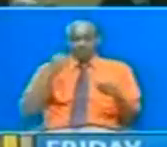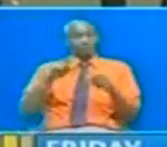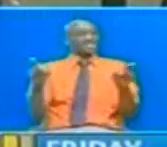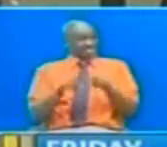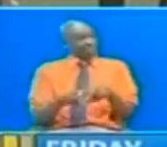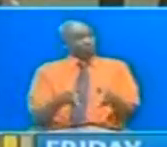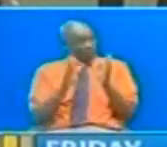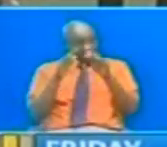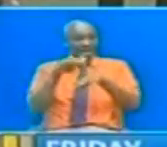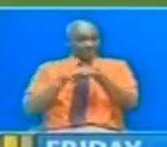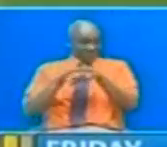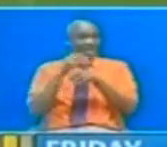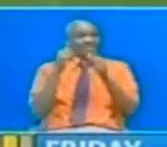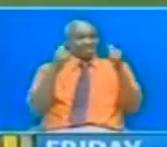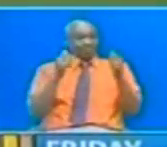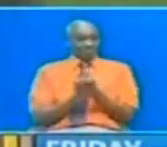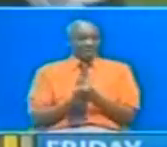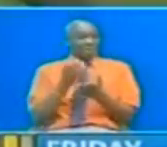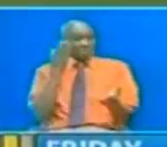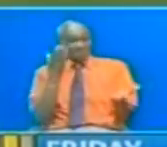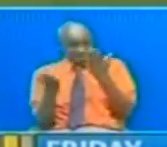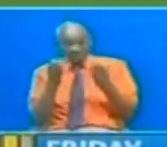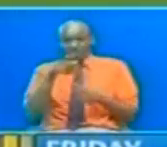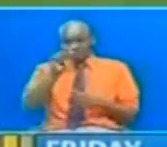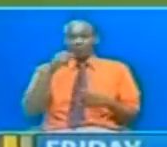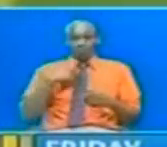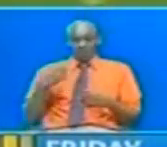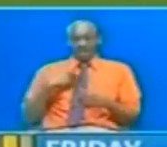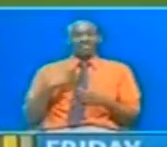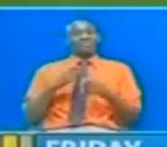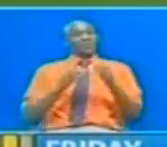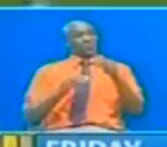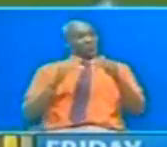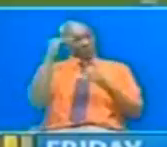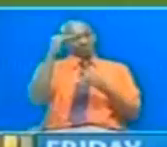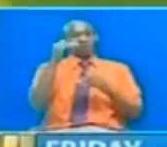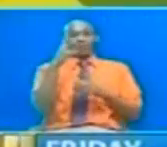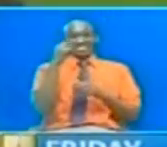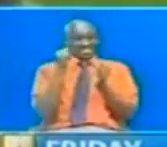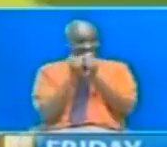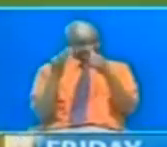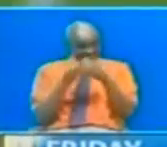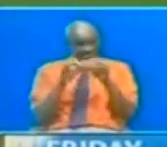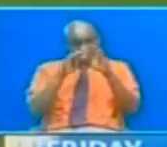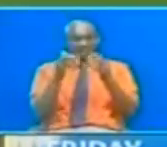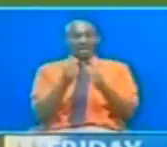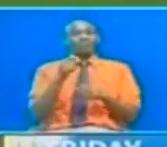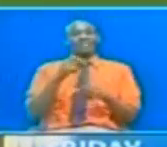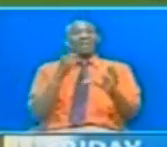in the Africa Cup of Nations and maybe get a chance to dance with the big guns at the 2018 World Cup in